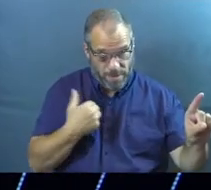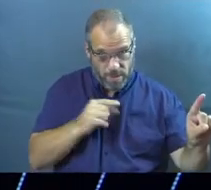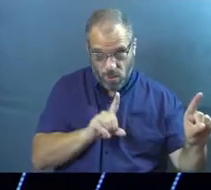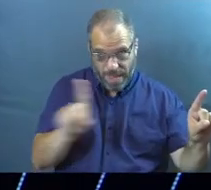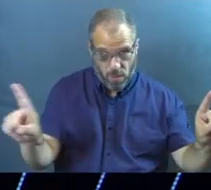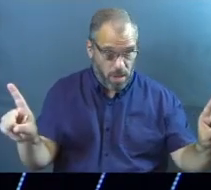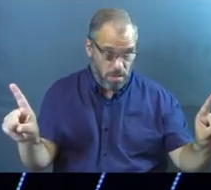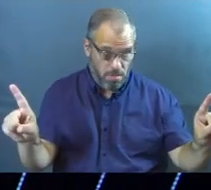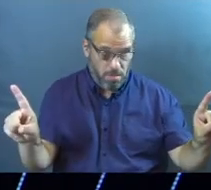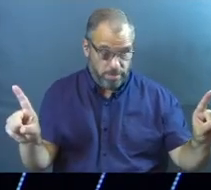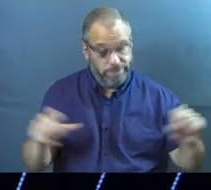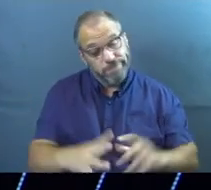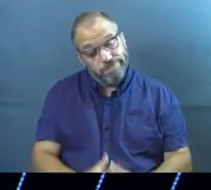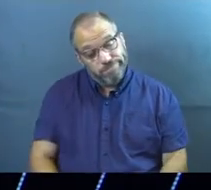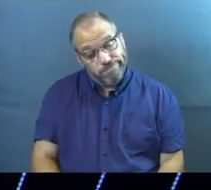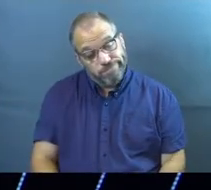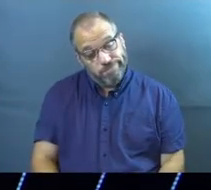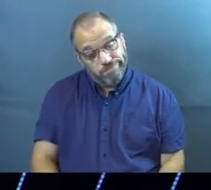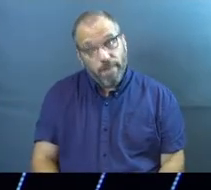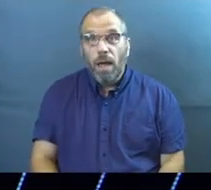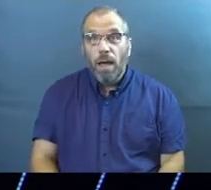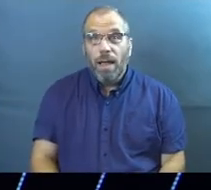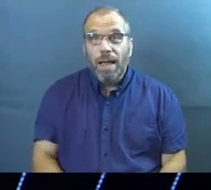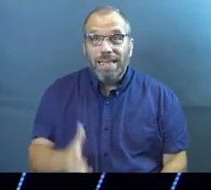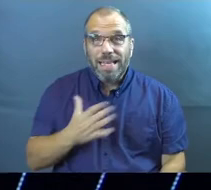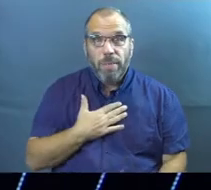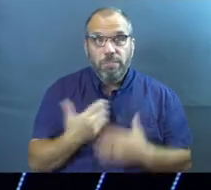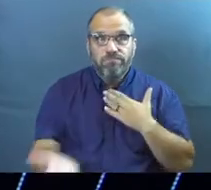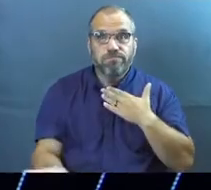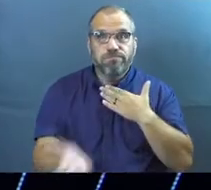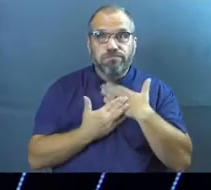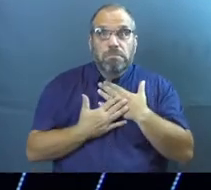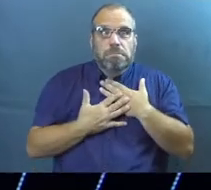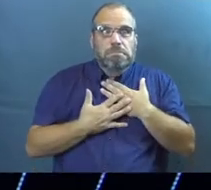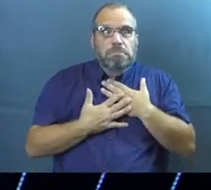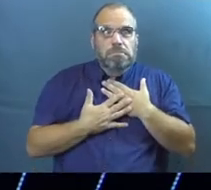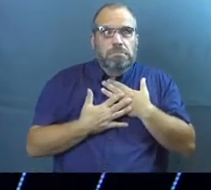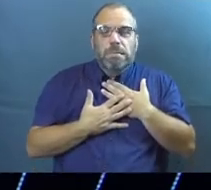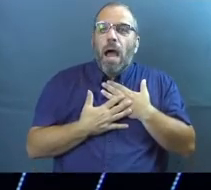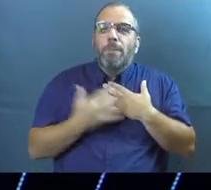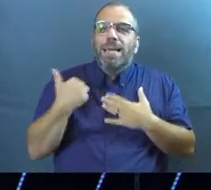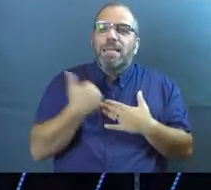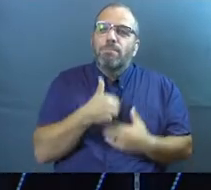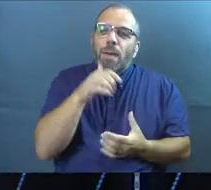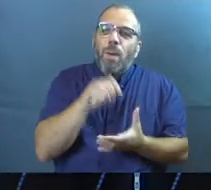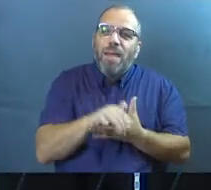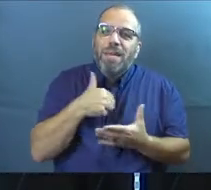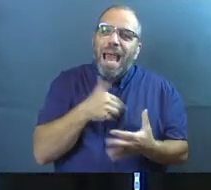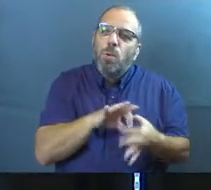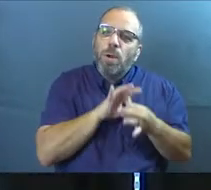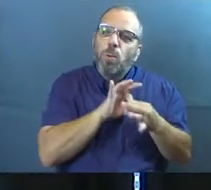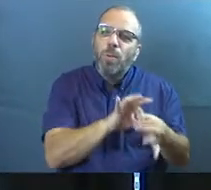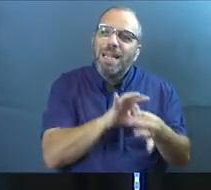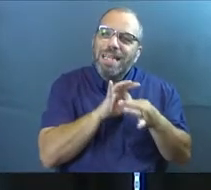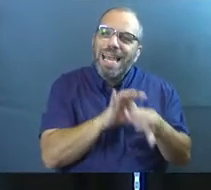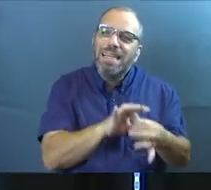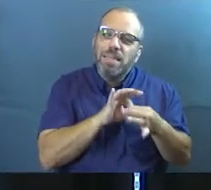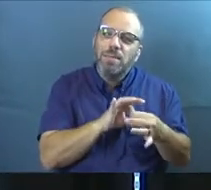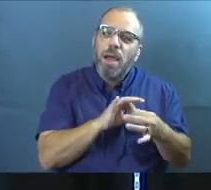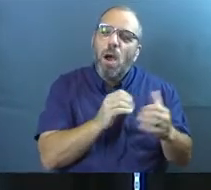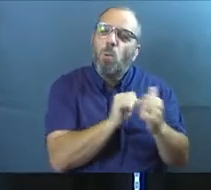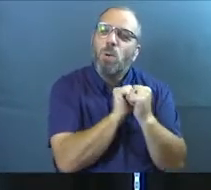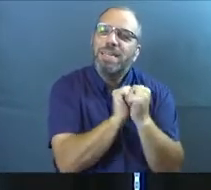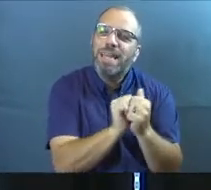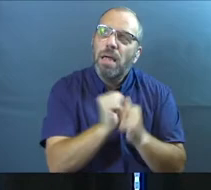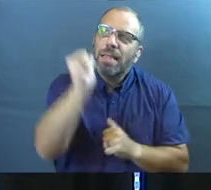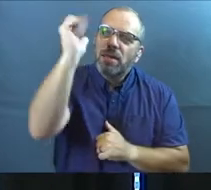road. And that's my wake-up call, because we're in relationship. It's supposed to be